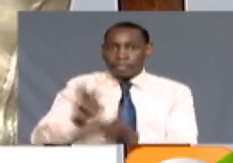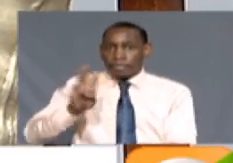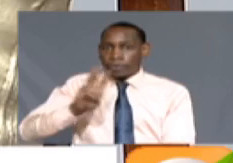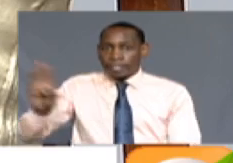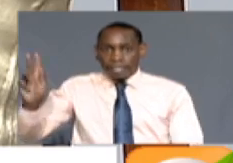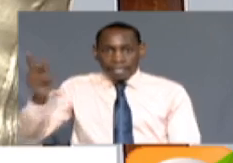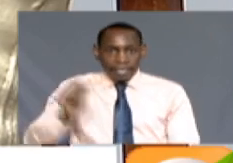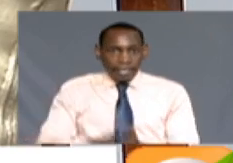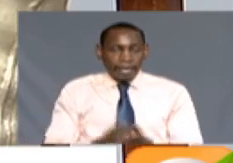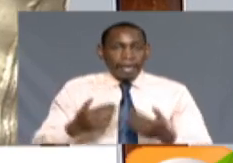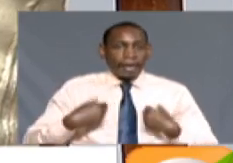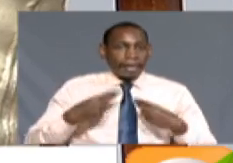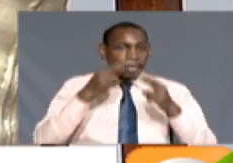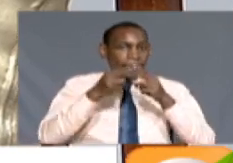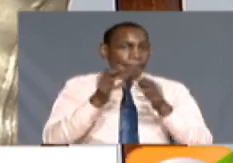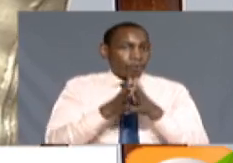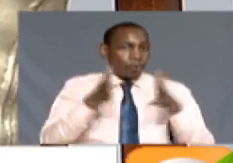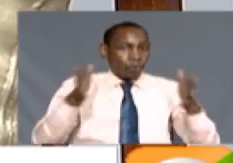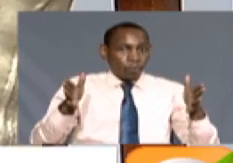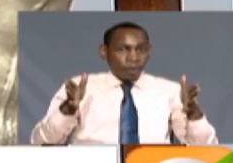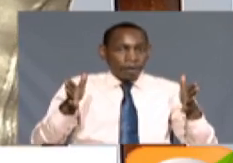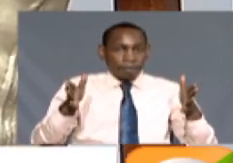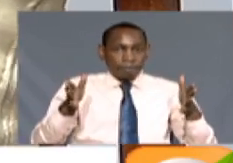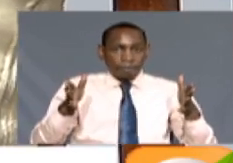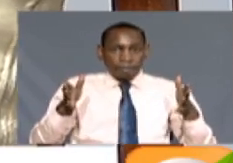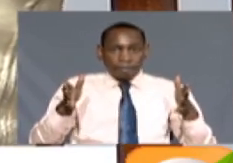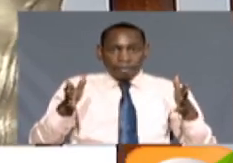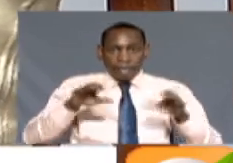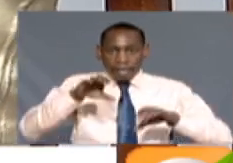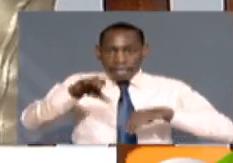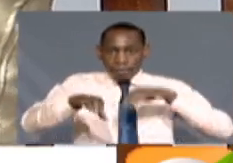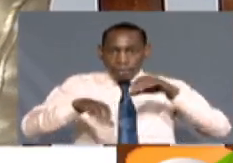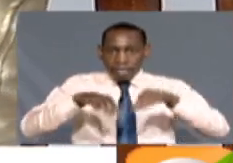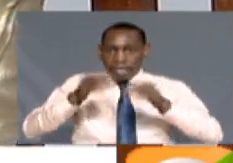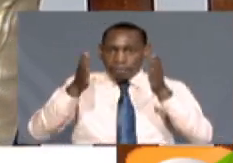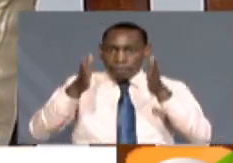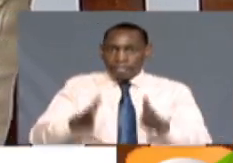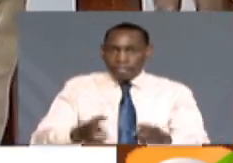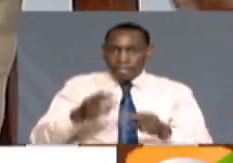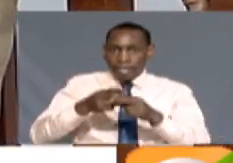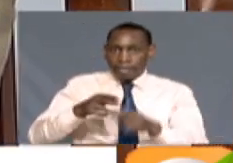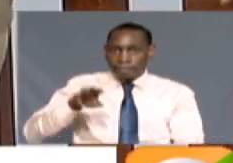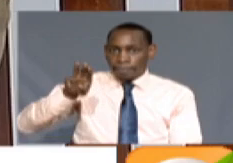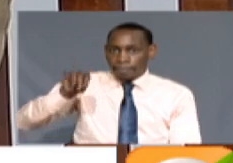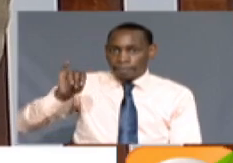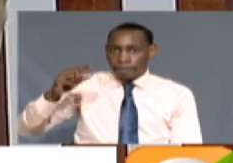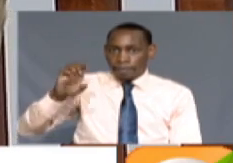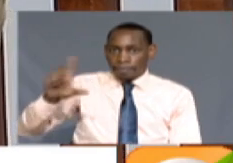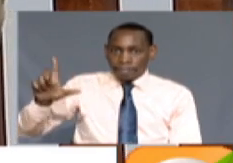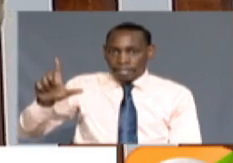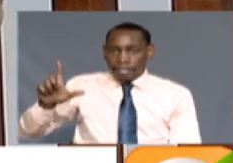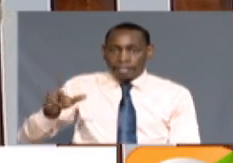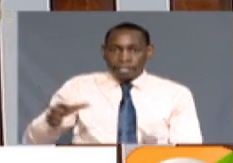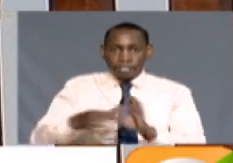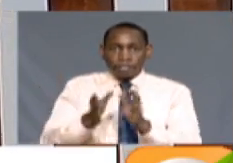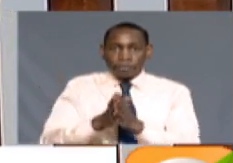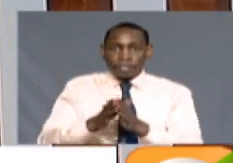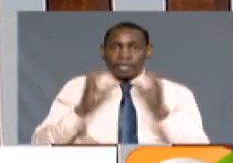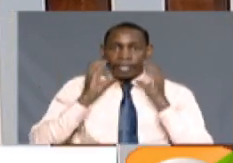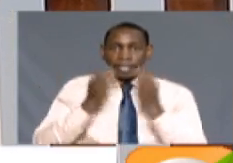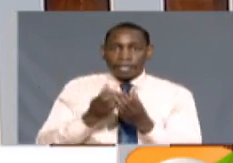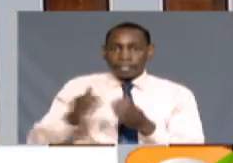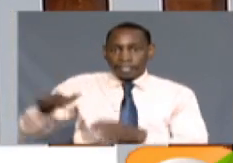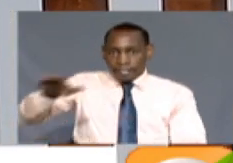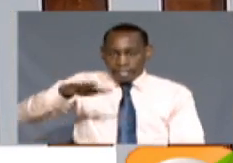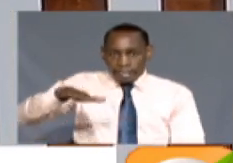had a popular cattle rustler. His name was Migele. He used to come from Anyang Nyong's constituency